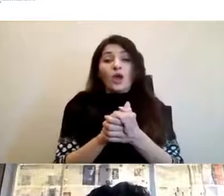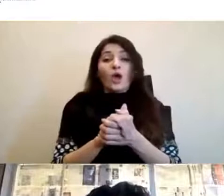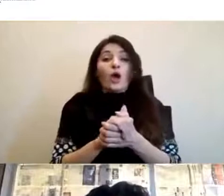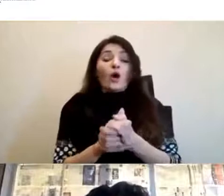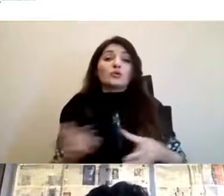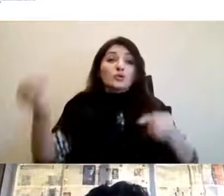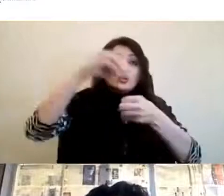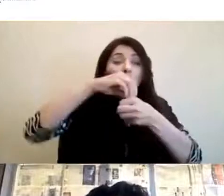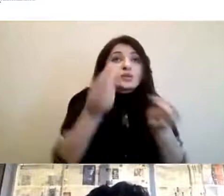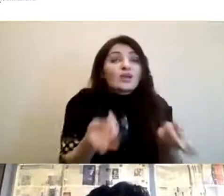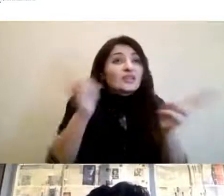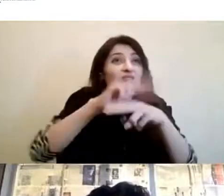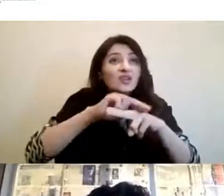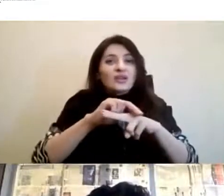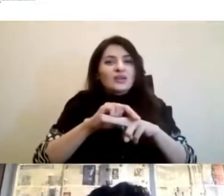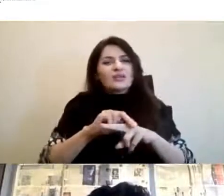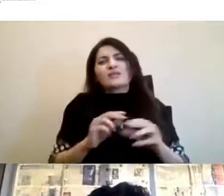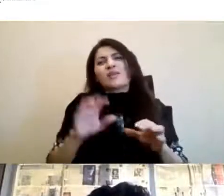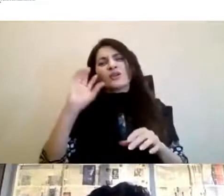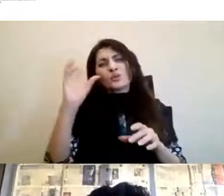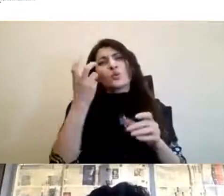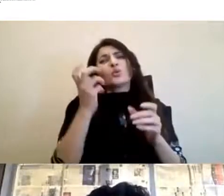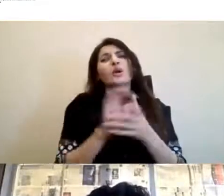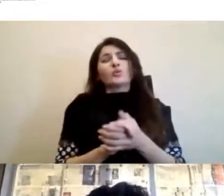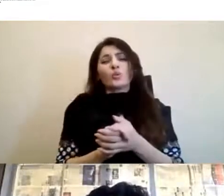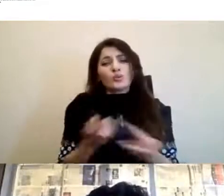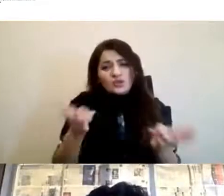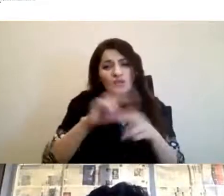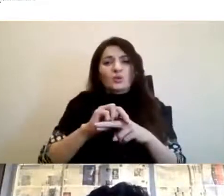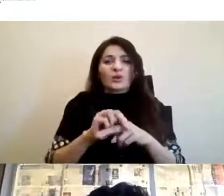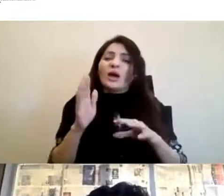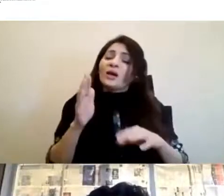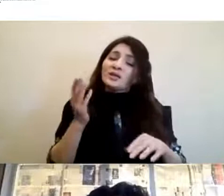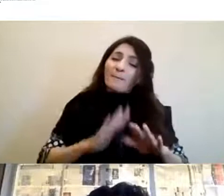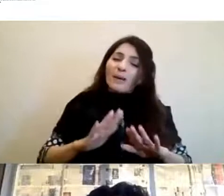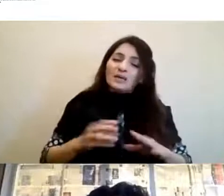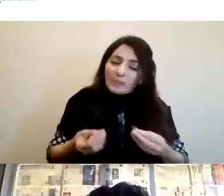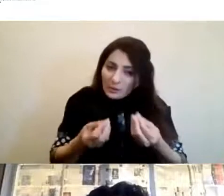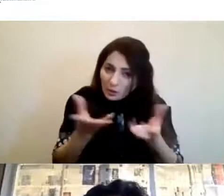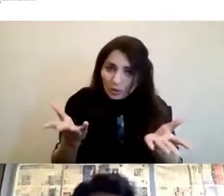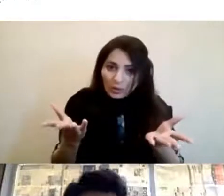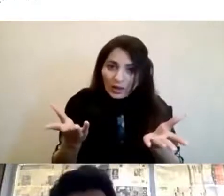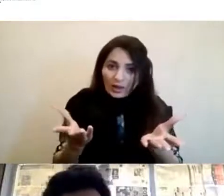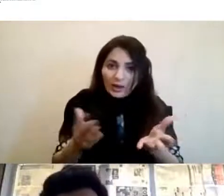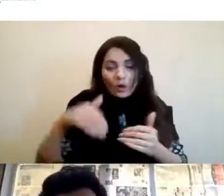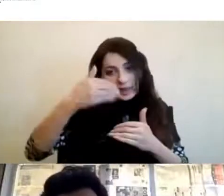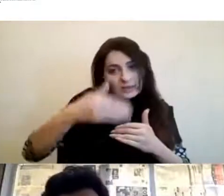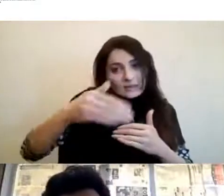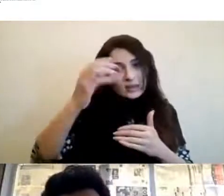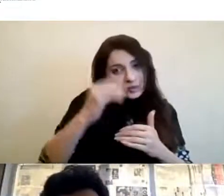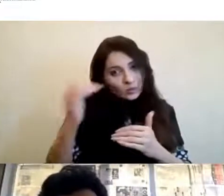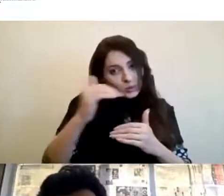and it's completely transformed life. And I think this is just starting. And yeah, I think that I end